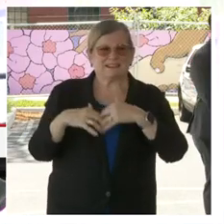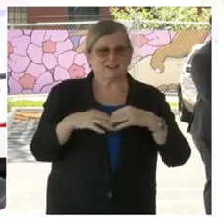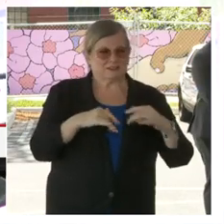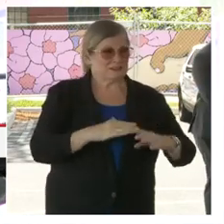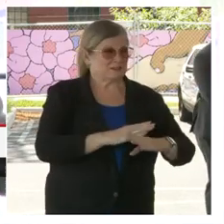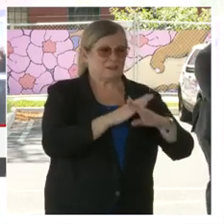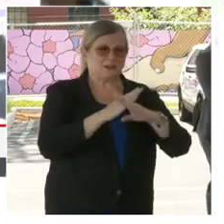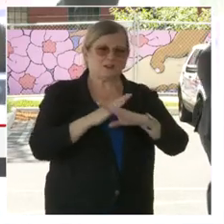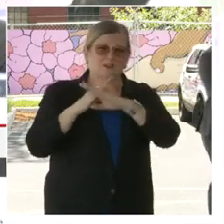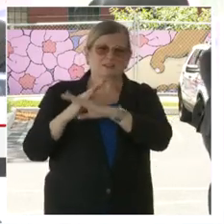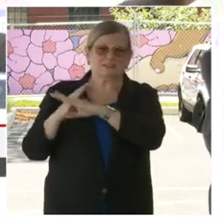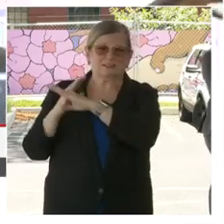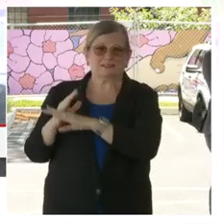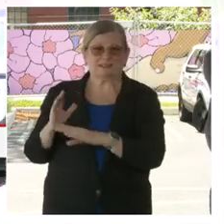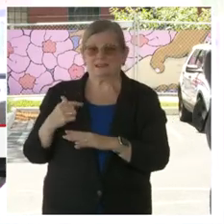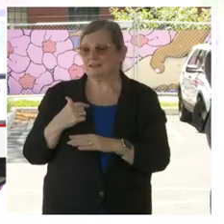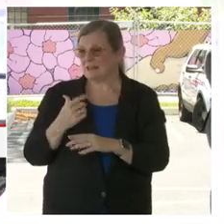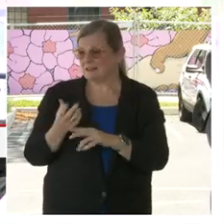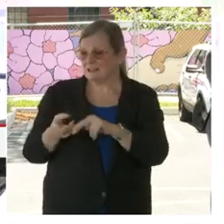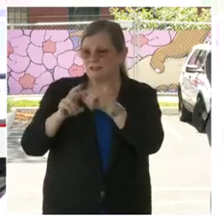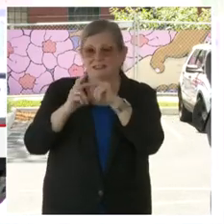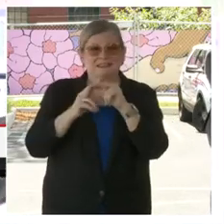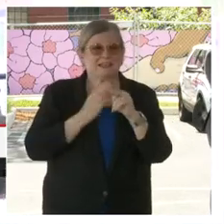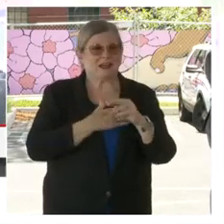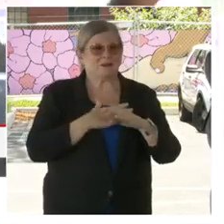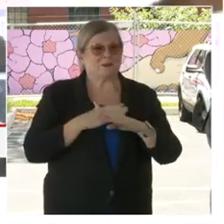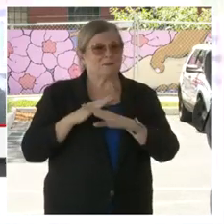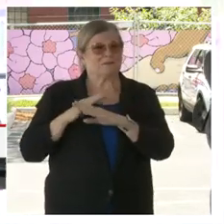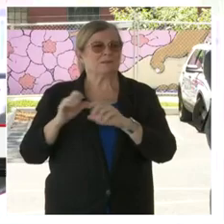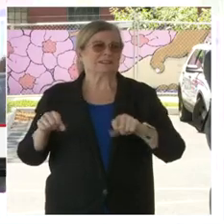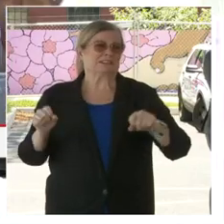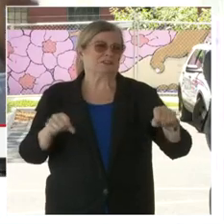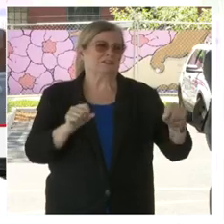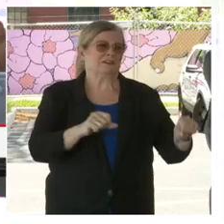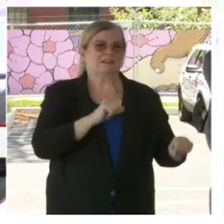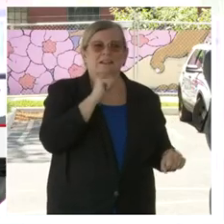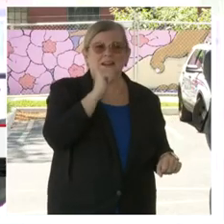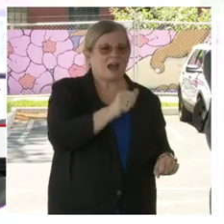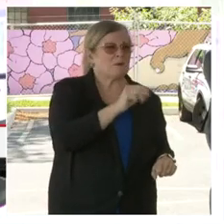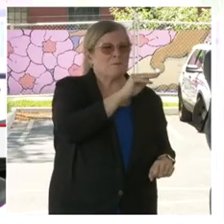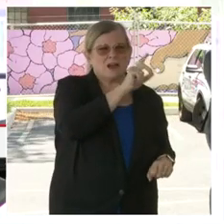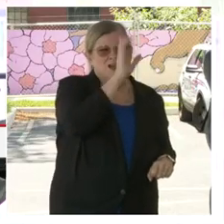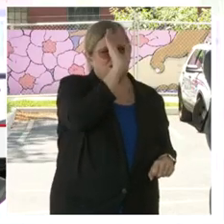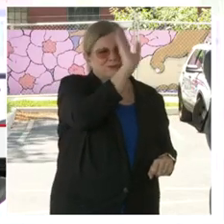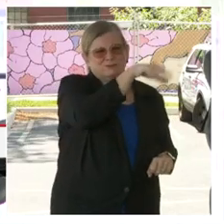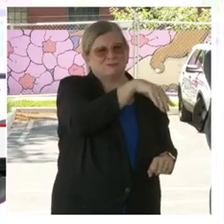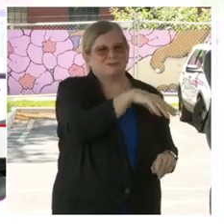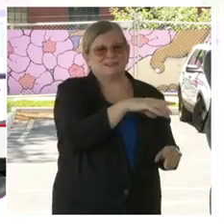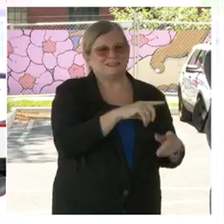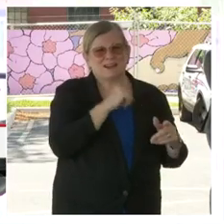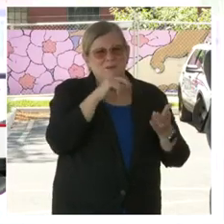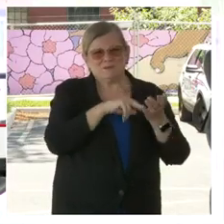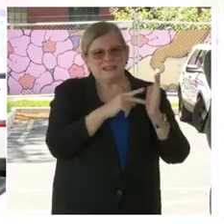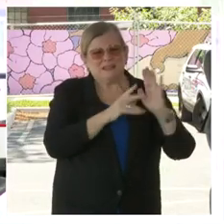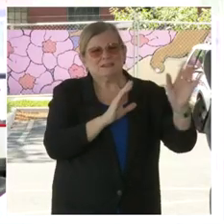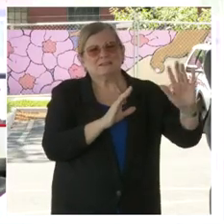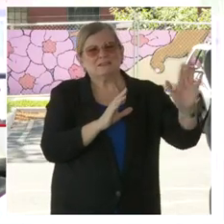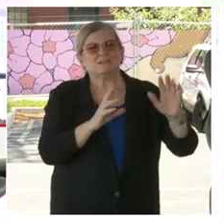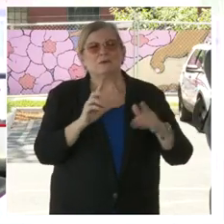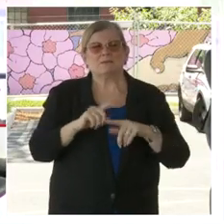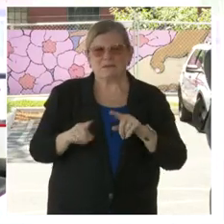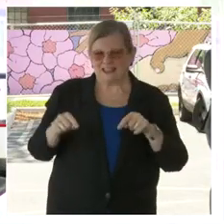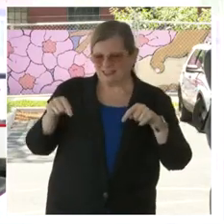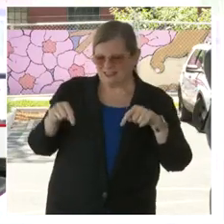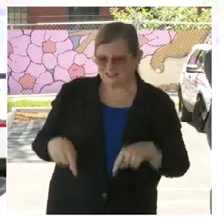the river, not out in Prince George's County, no shade to across the river, Prince George's County, but right here in the Great Ward 8. And so today is a great day. And I want